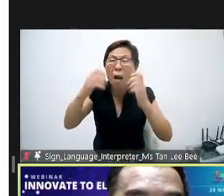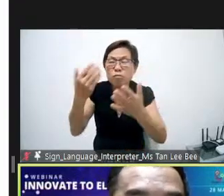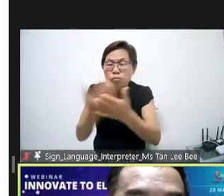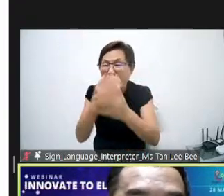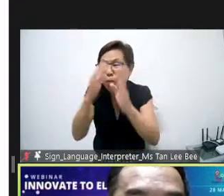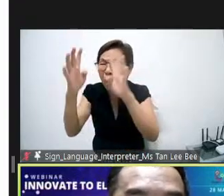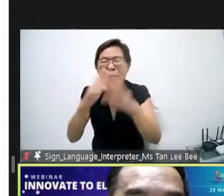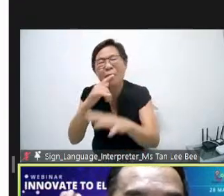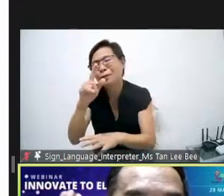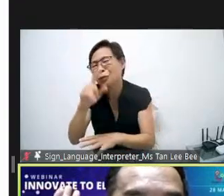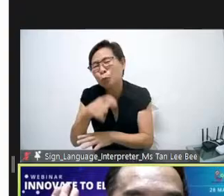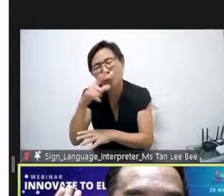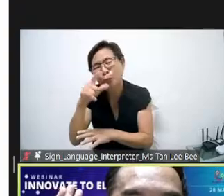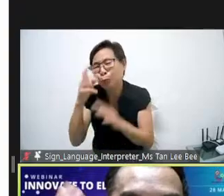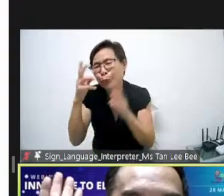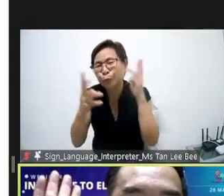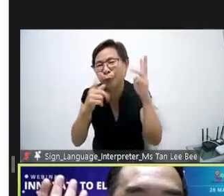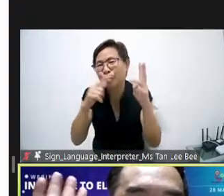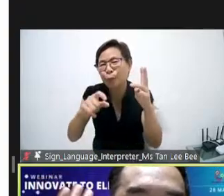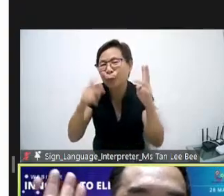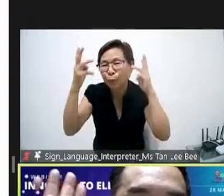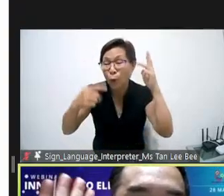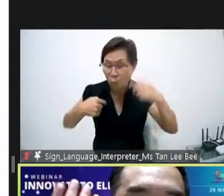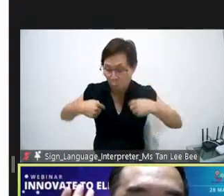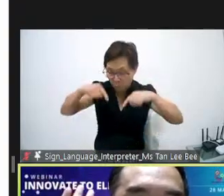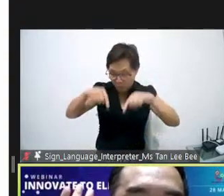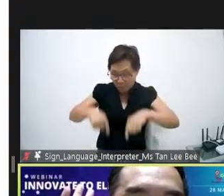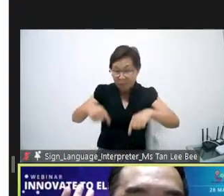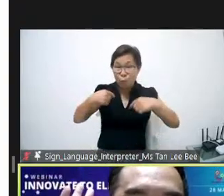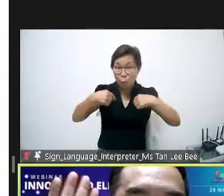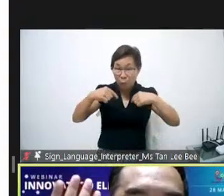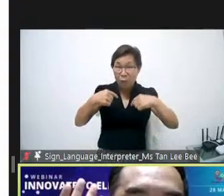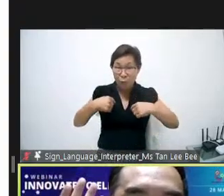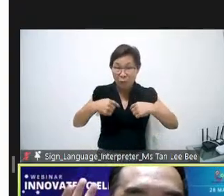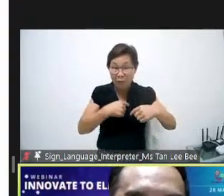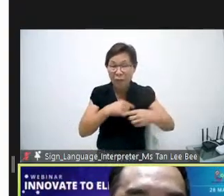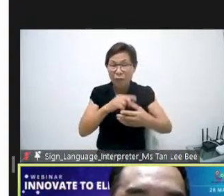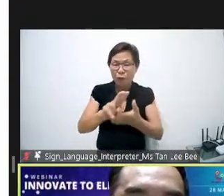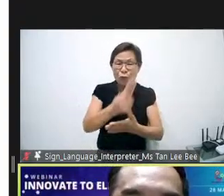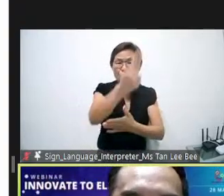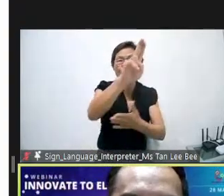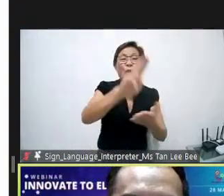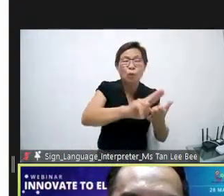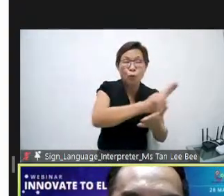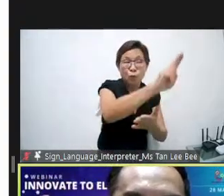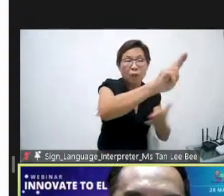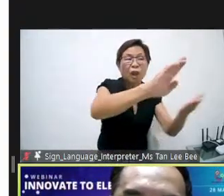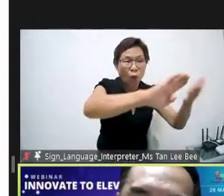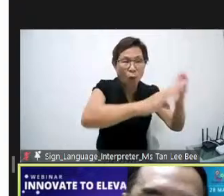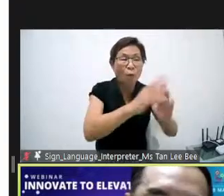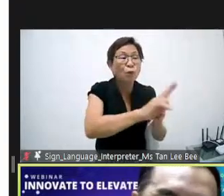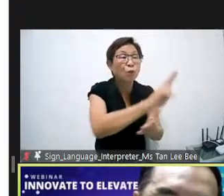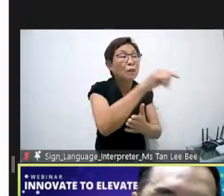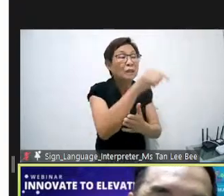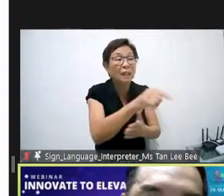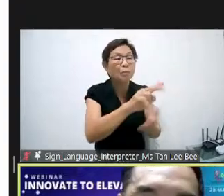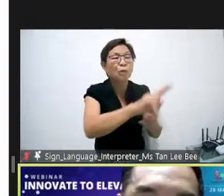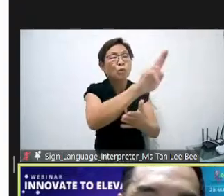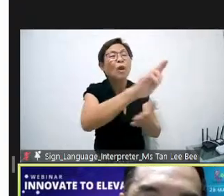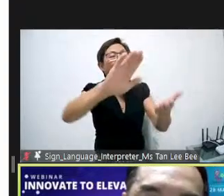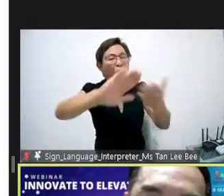worry, we are here. University are part of communities. One of the role is to help